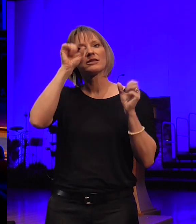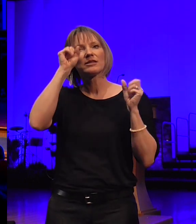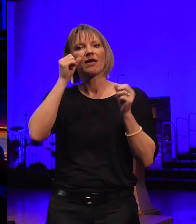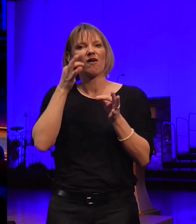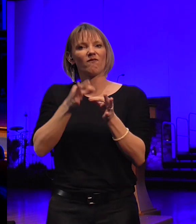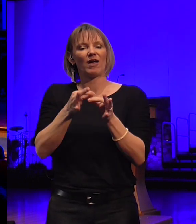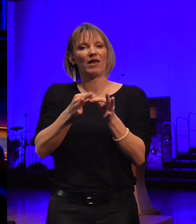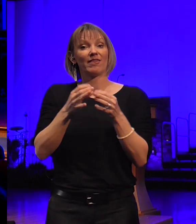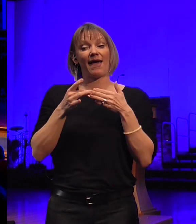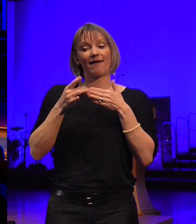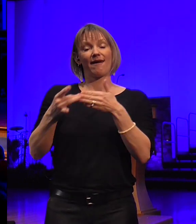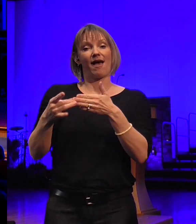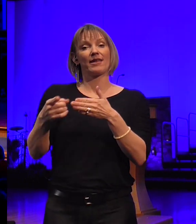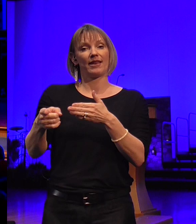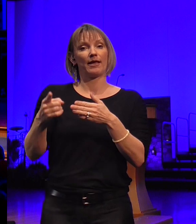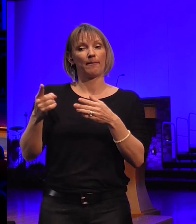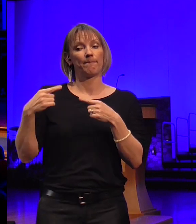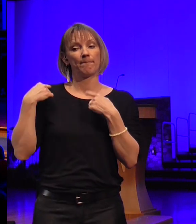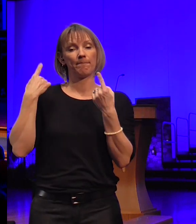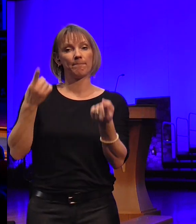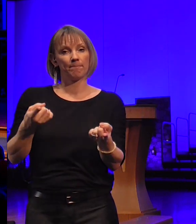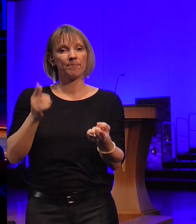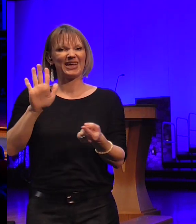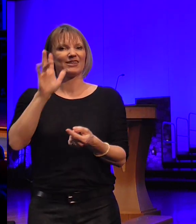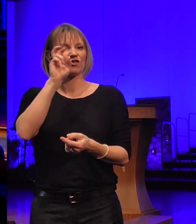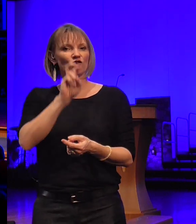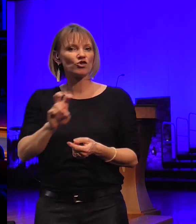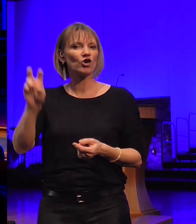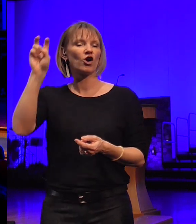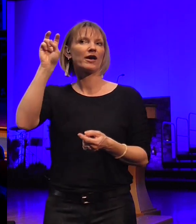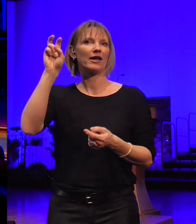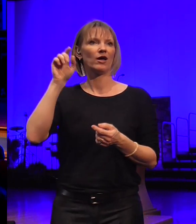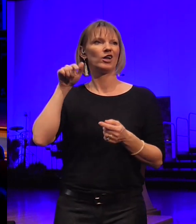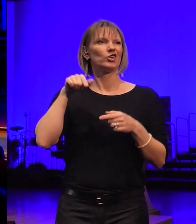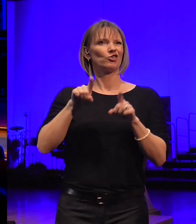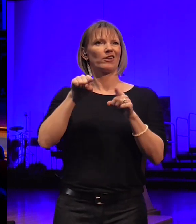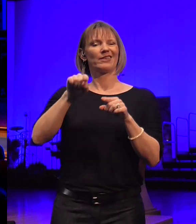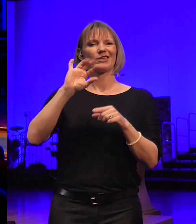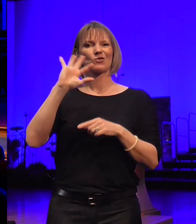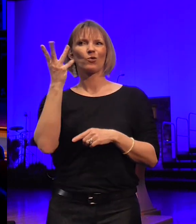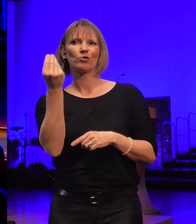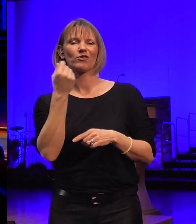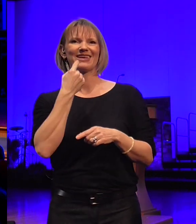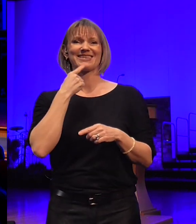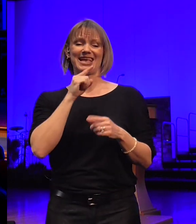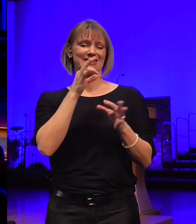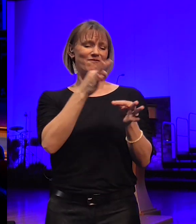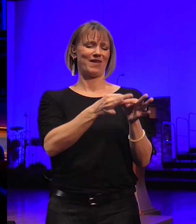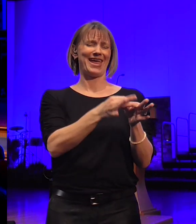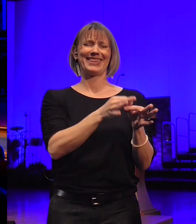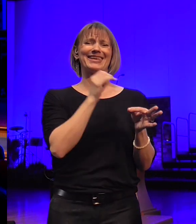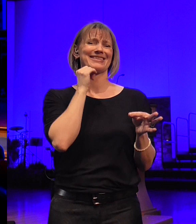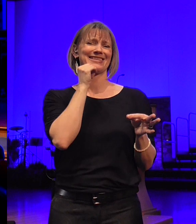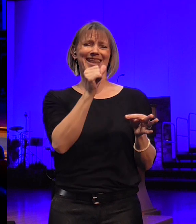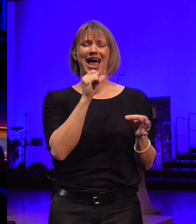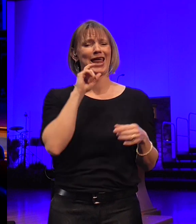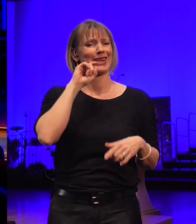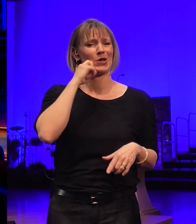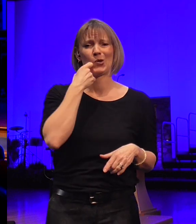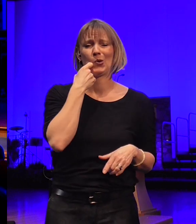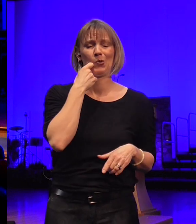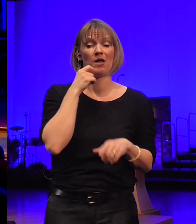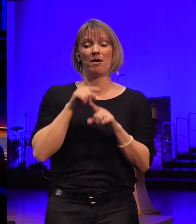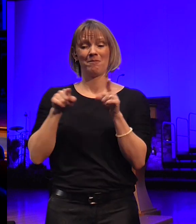faith that has guided him in his entire journey in a culture which says faith isn't cool, by the way. He